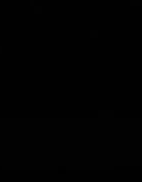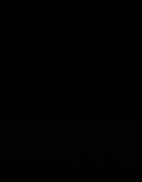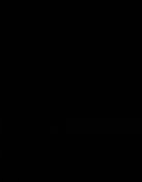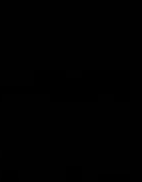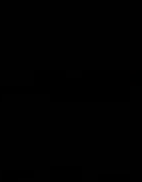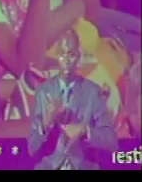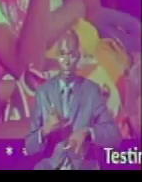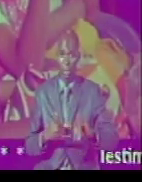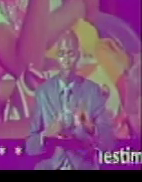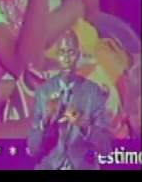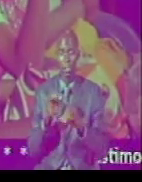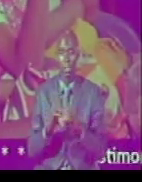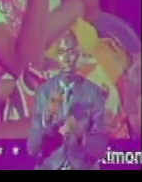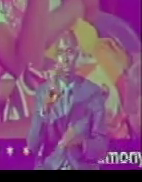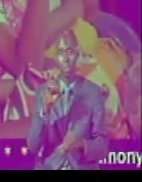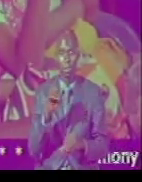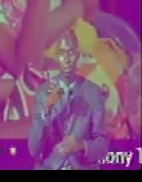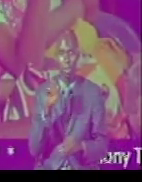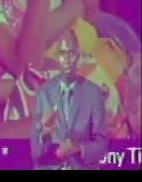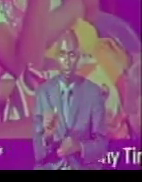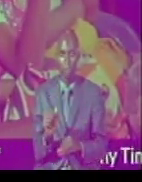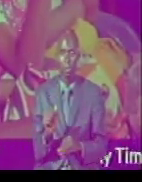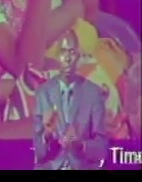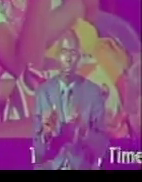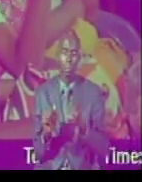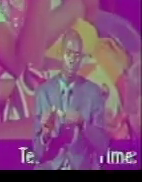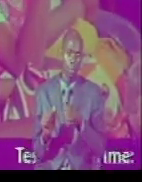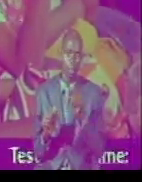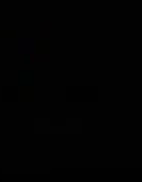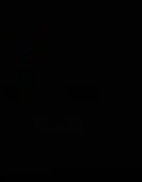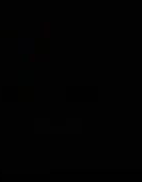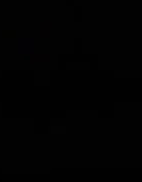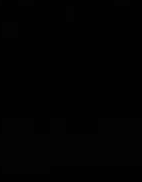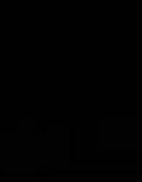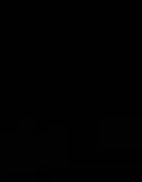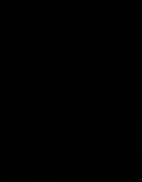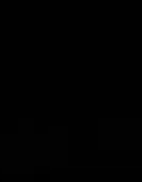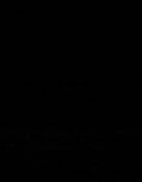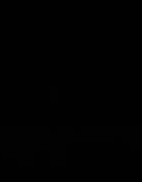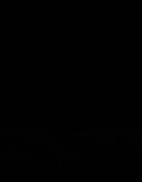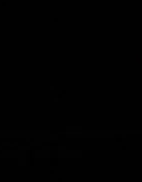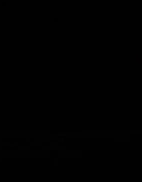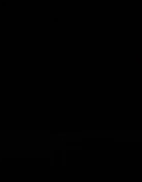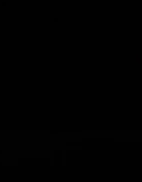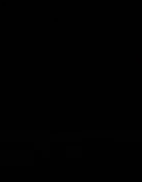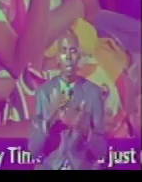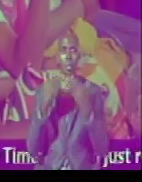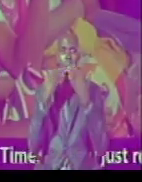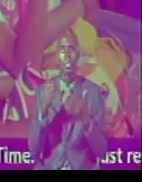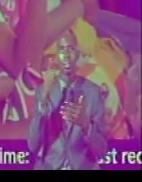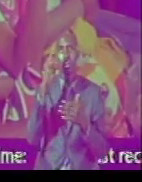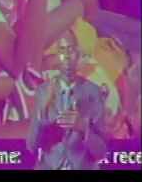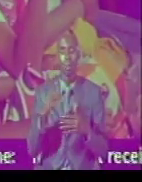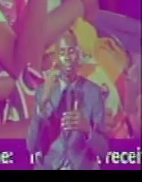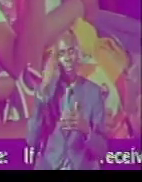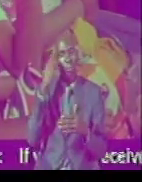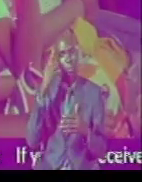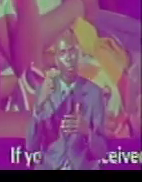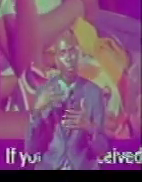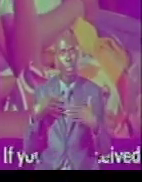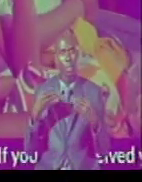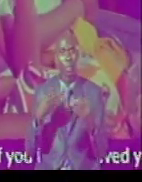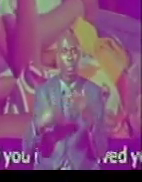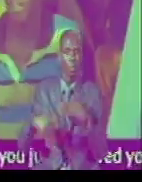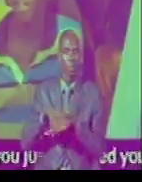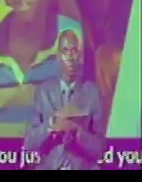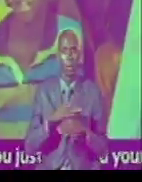of America comes Ruth Olujobi, who wrote, I thank God for my life.